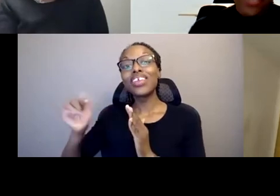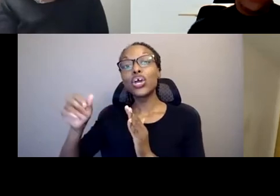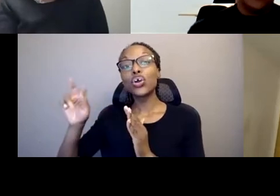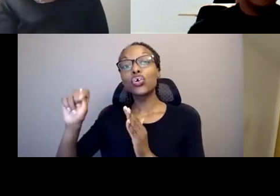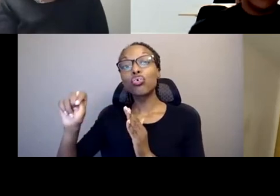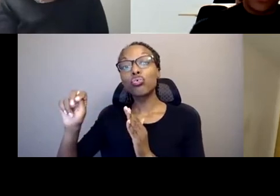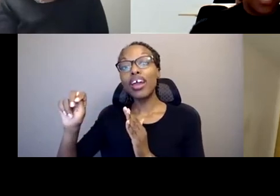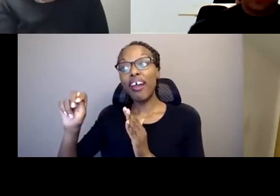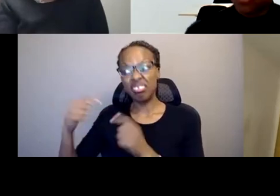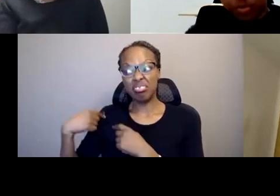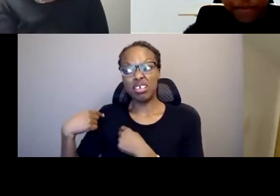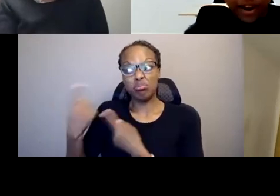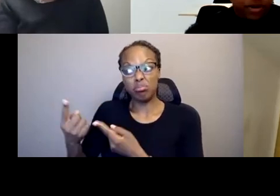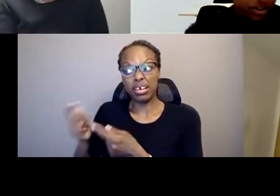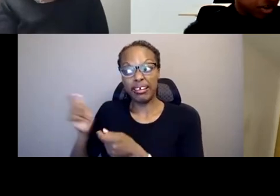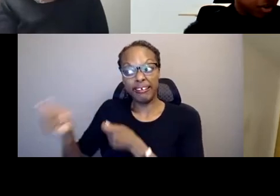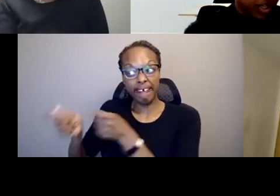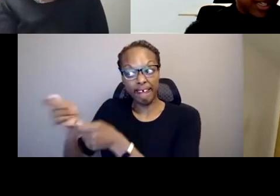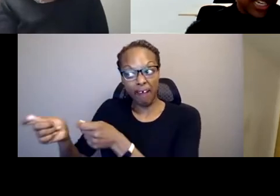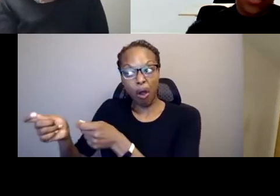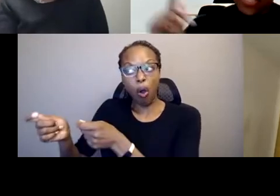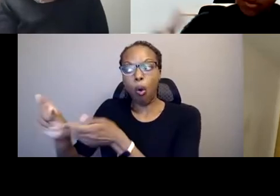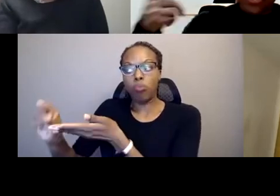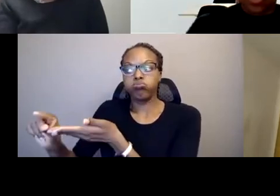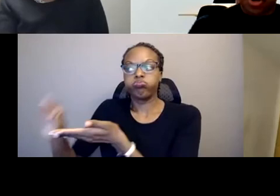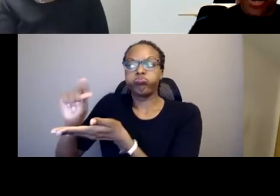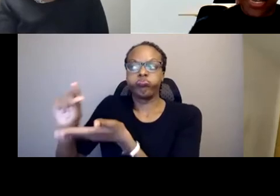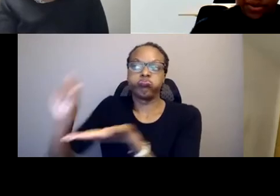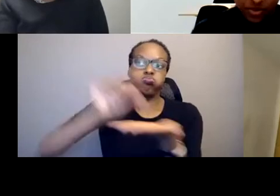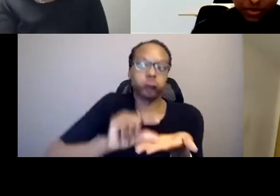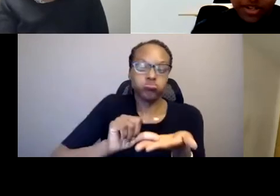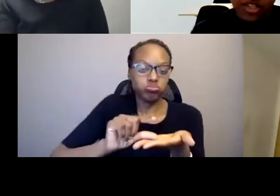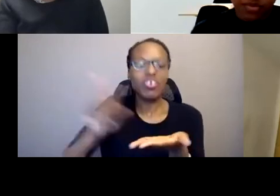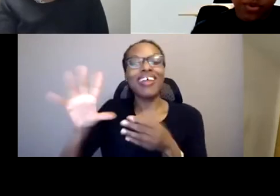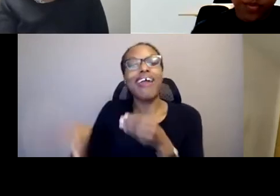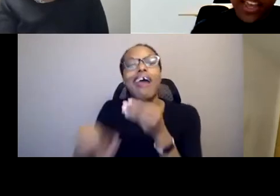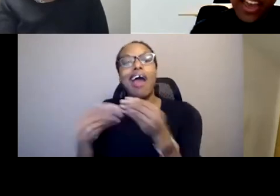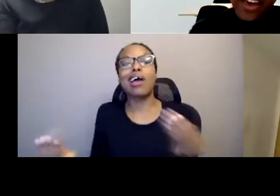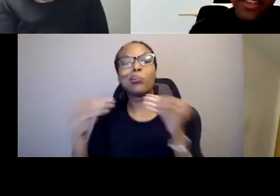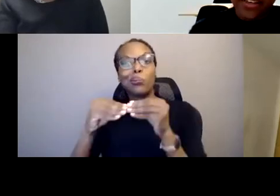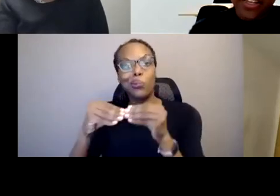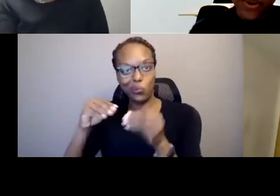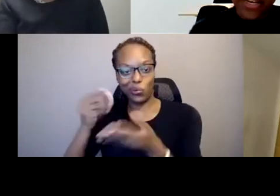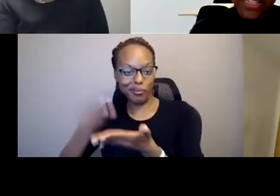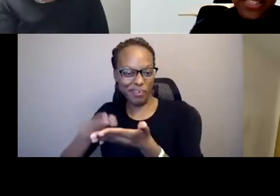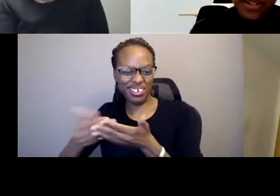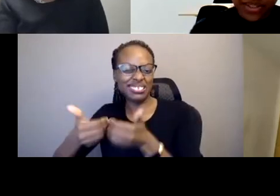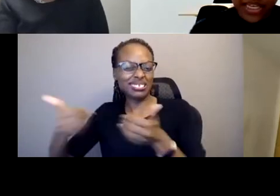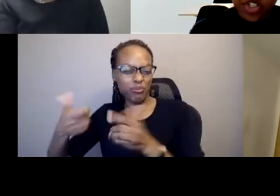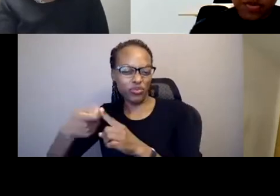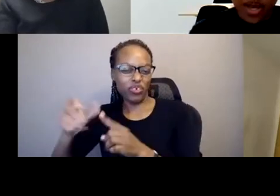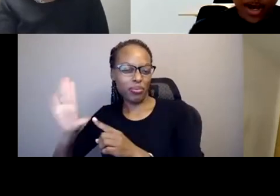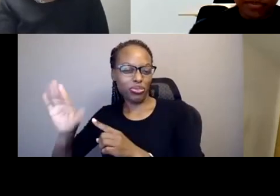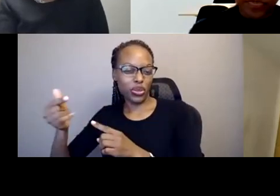portfolios. Let's say to BIPOC cultural organizations. It was additional money that was being put into the pool. And the, you know, idea is to